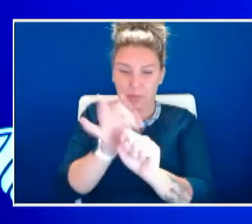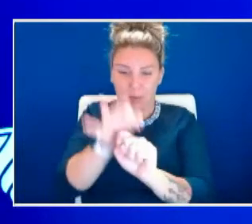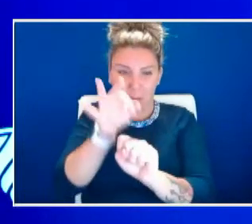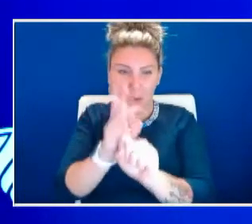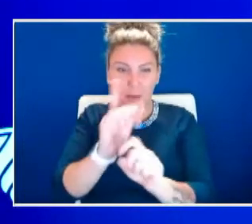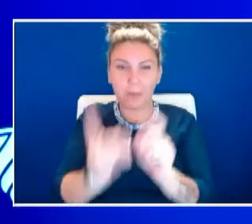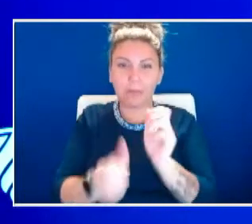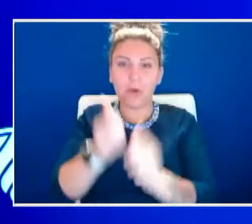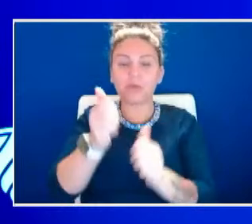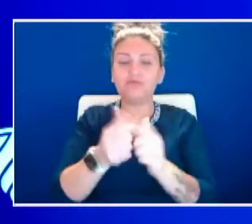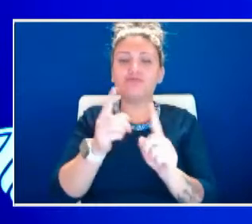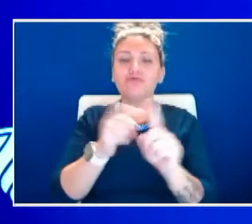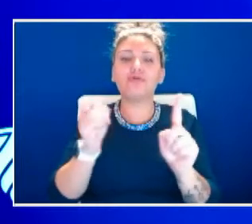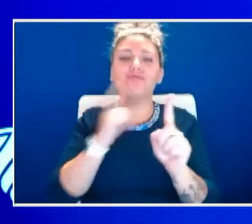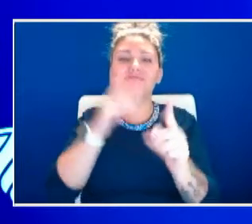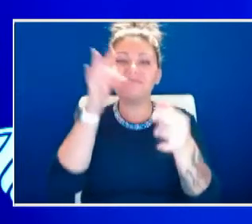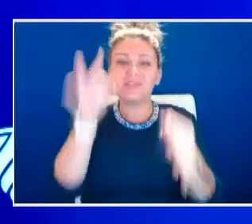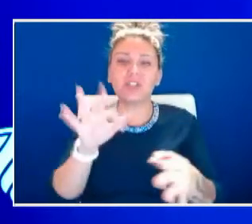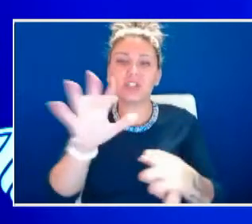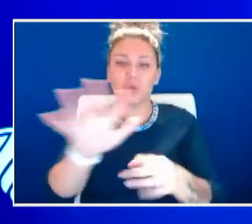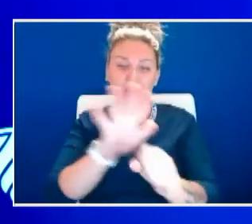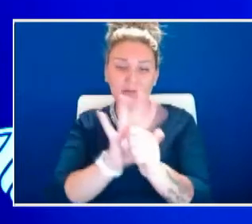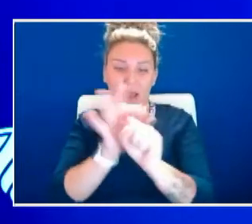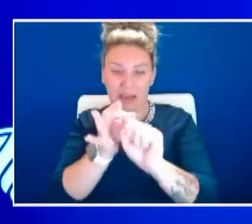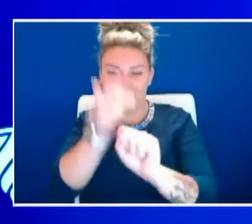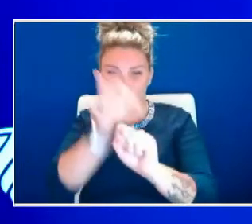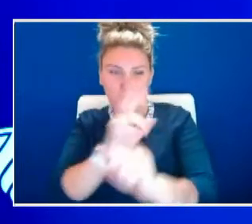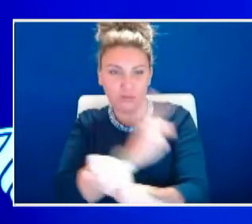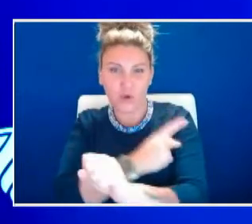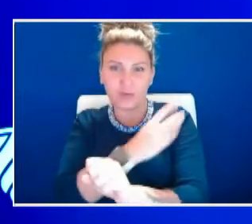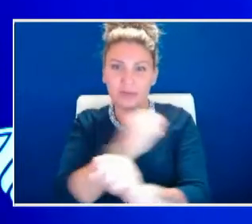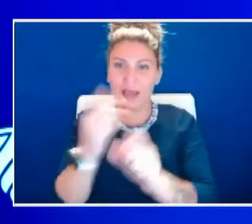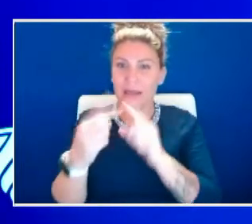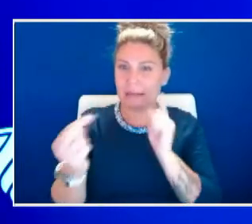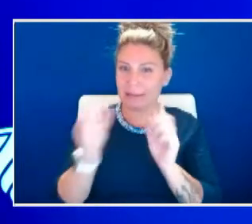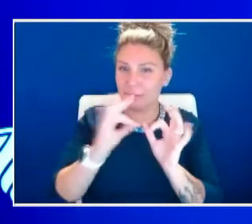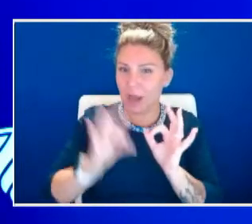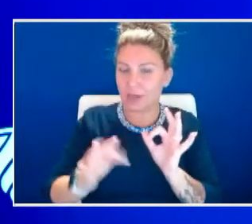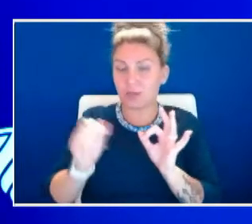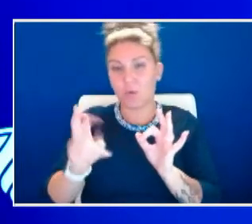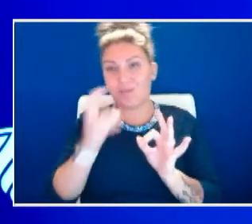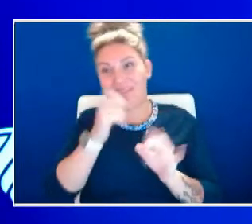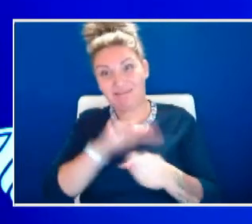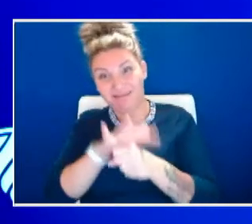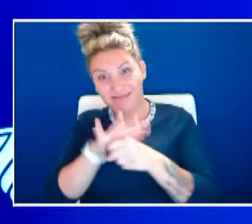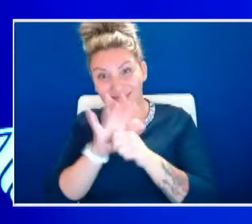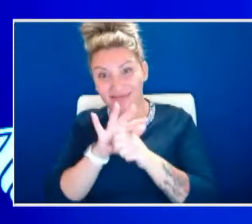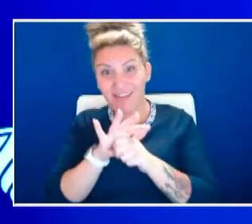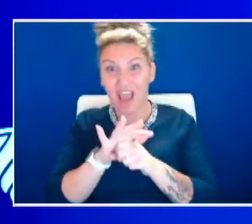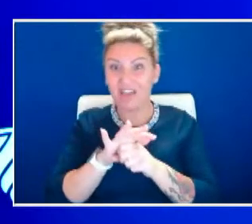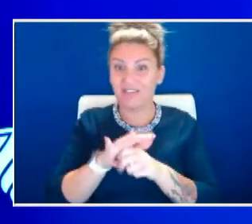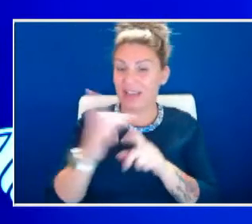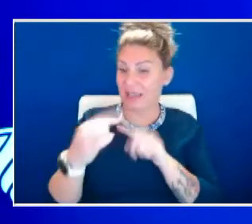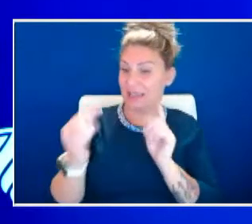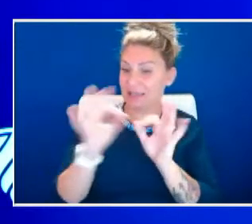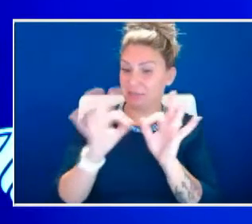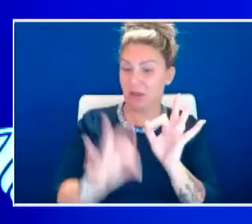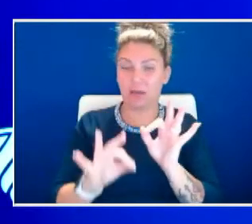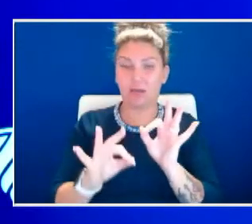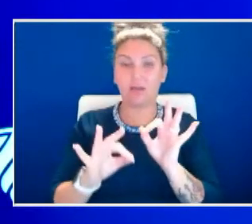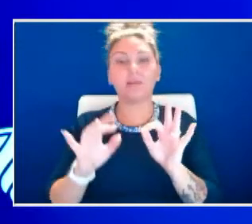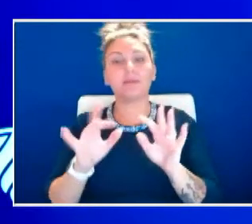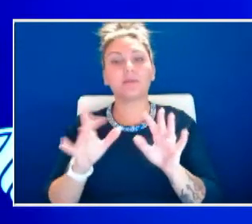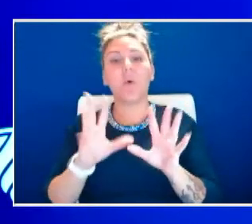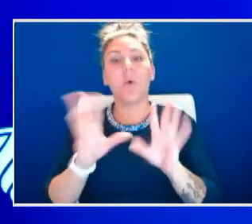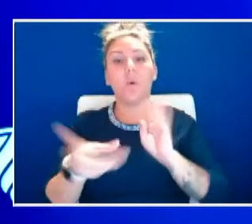that spike protein in your antibodies or lack thereof antibodies to that specific spike. But overall, what we also have continued